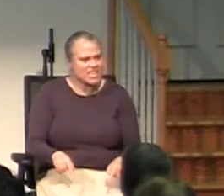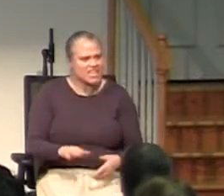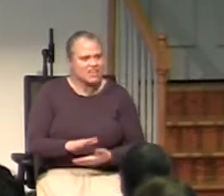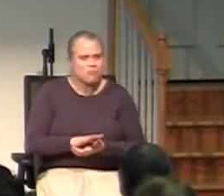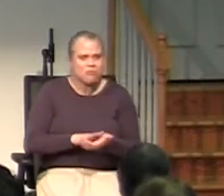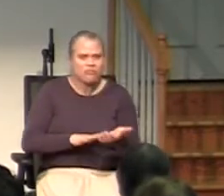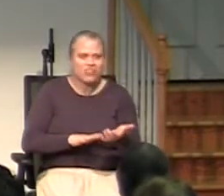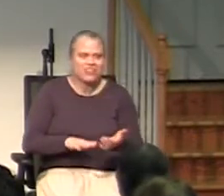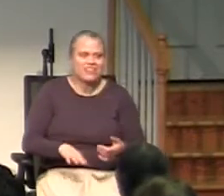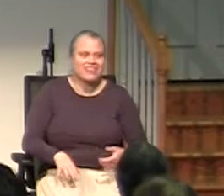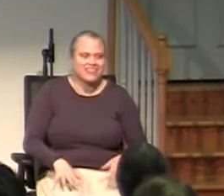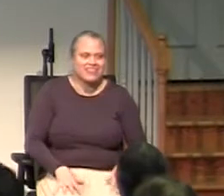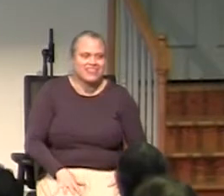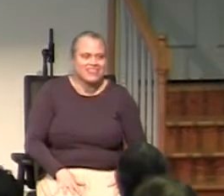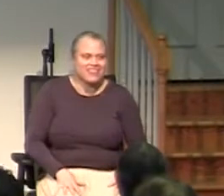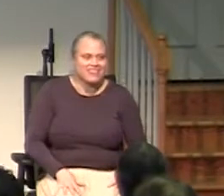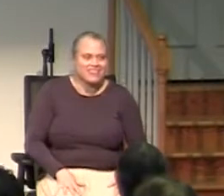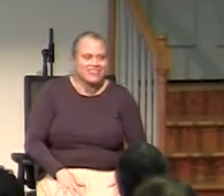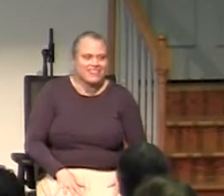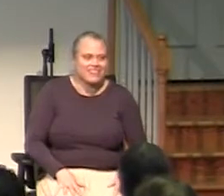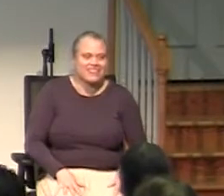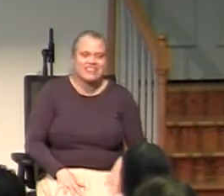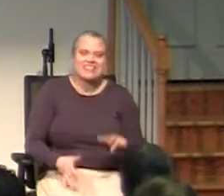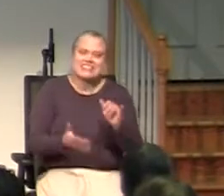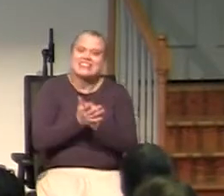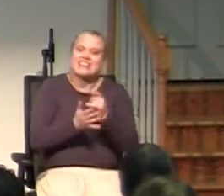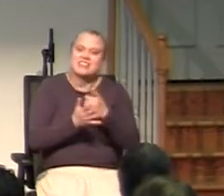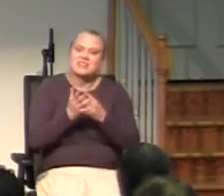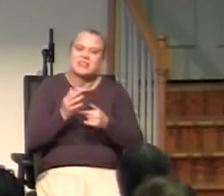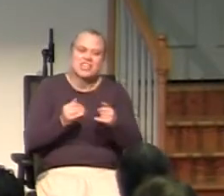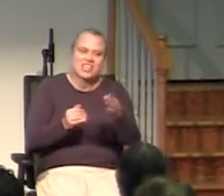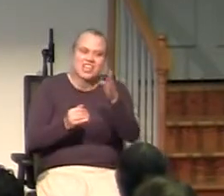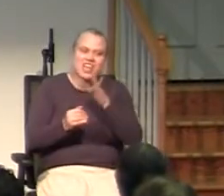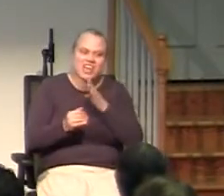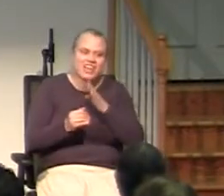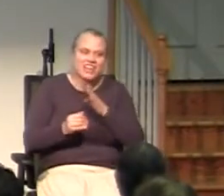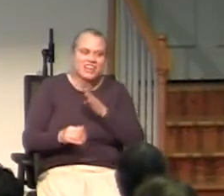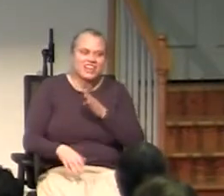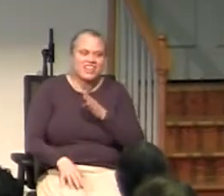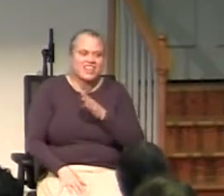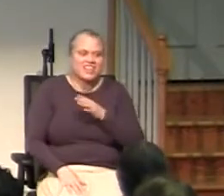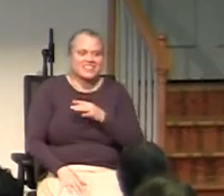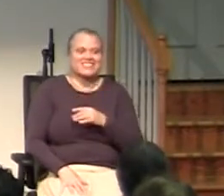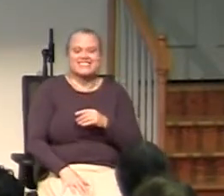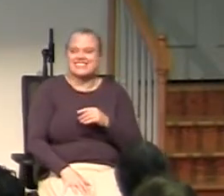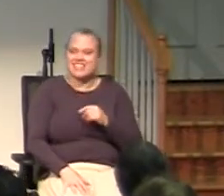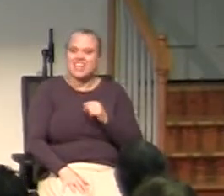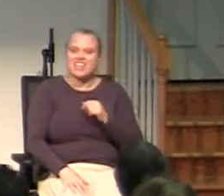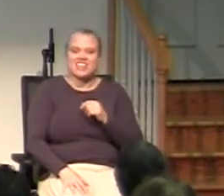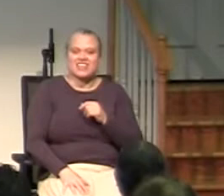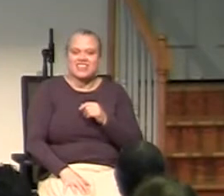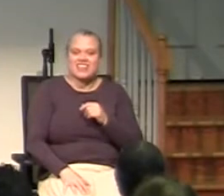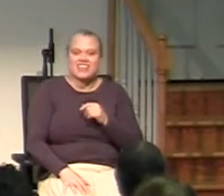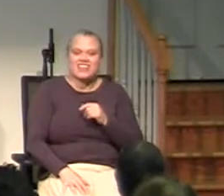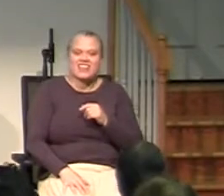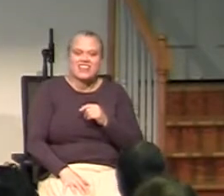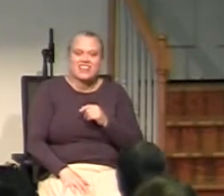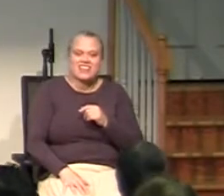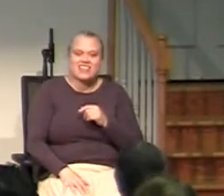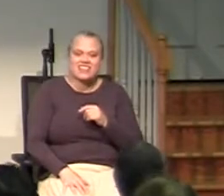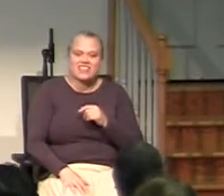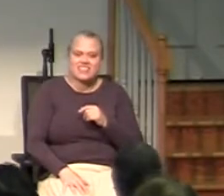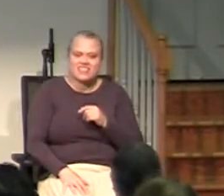because of the habit. And that's what God is dealing with us. Now, he's not going to change